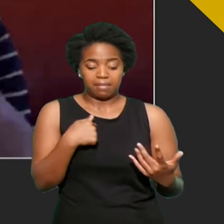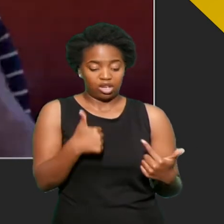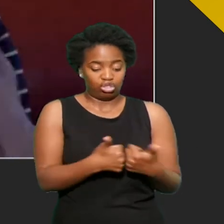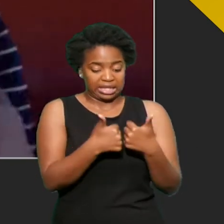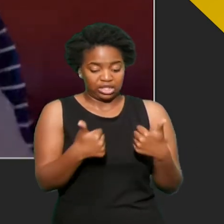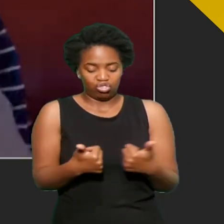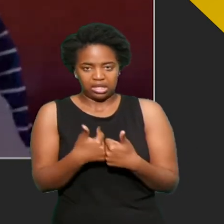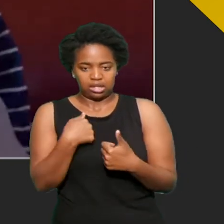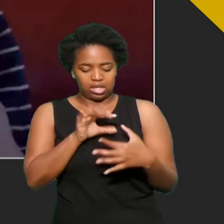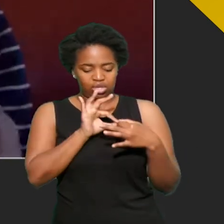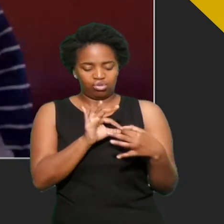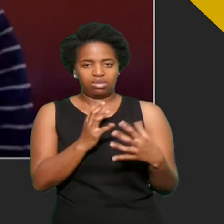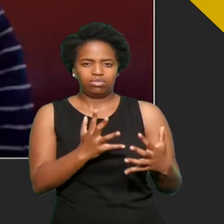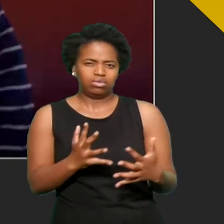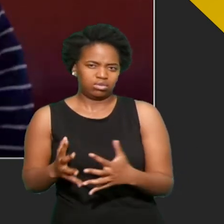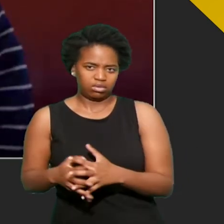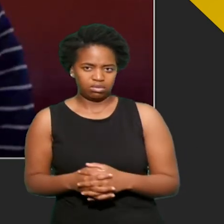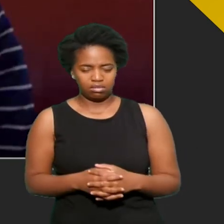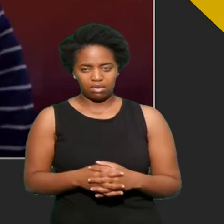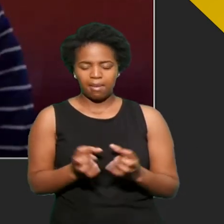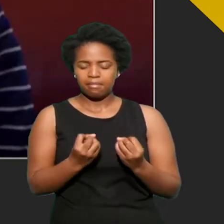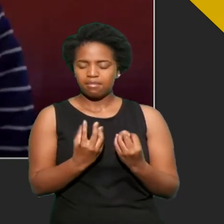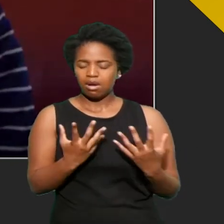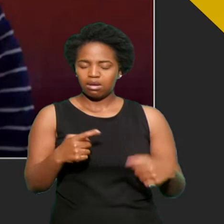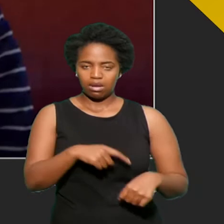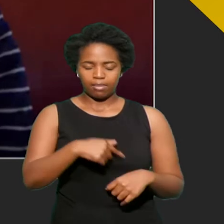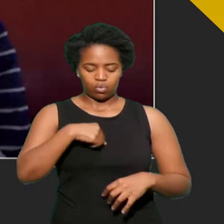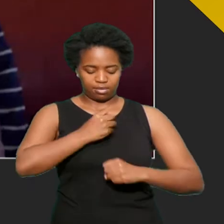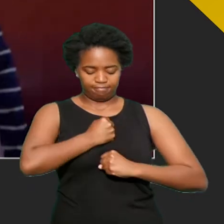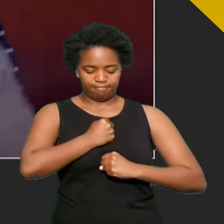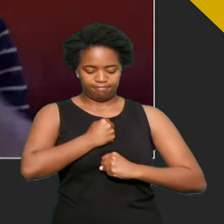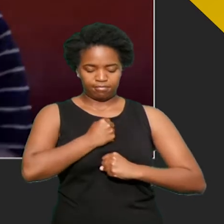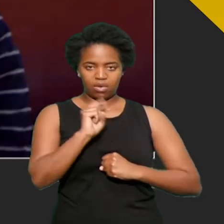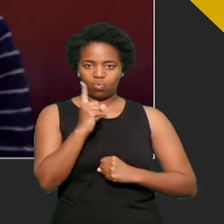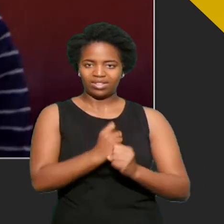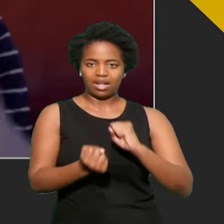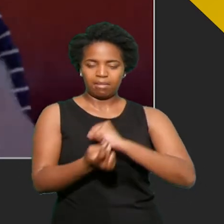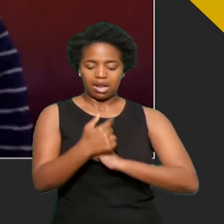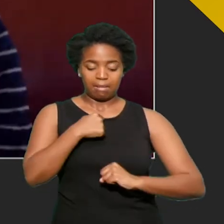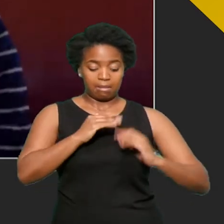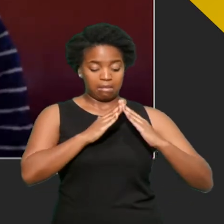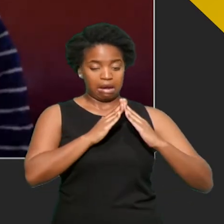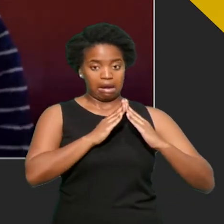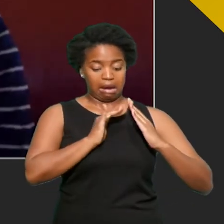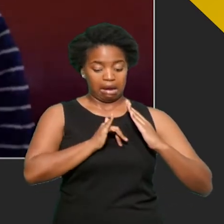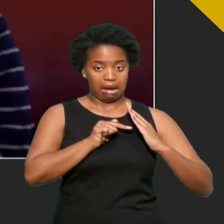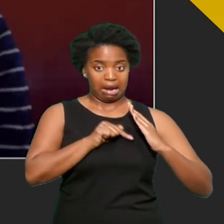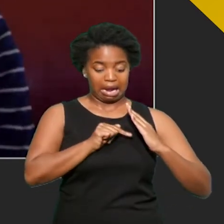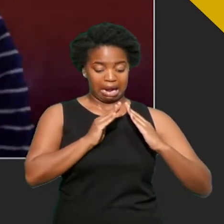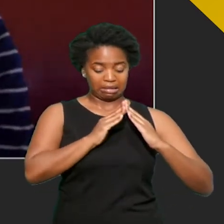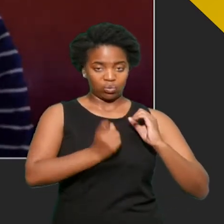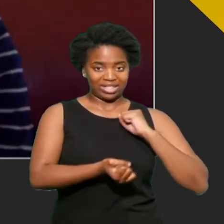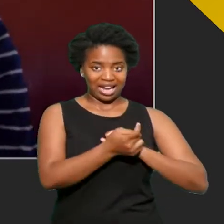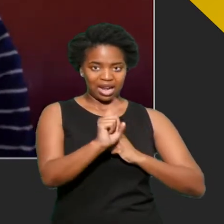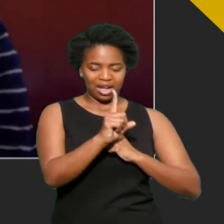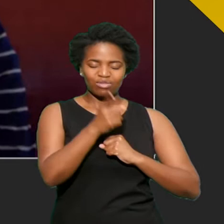challenges in your relationship. Quite often, we are scared to tell somebody else about what's happening in our house, in our bedroom. But you have to